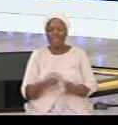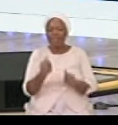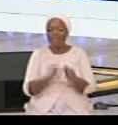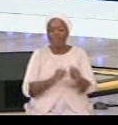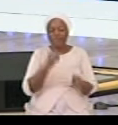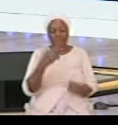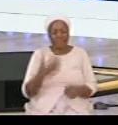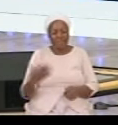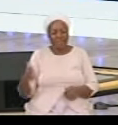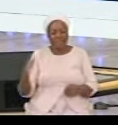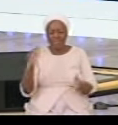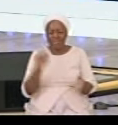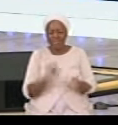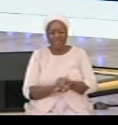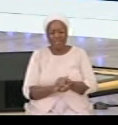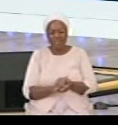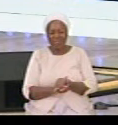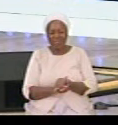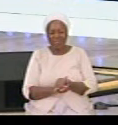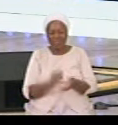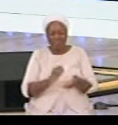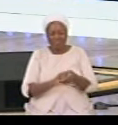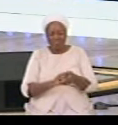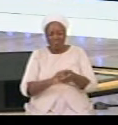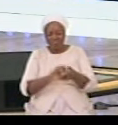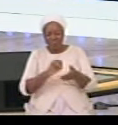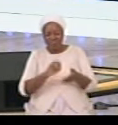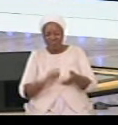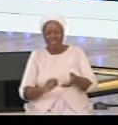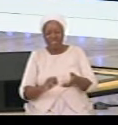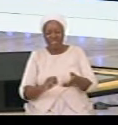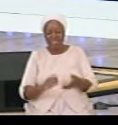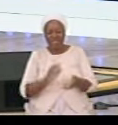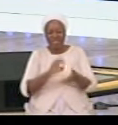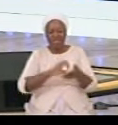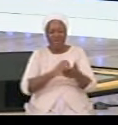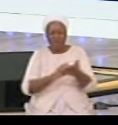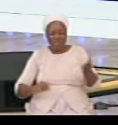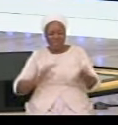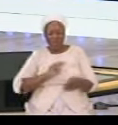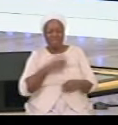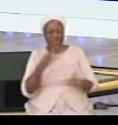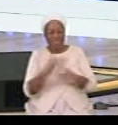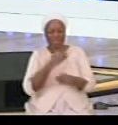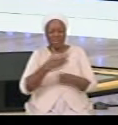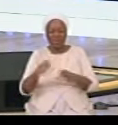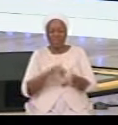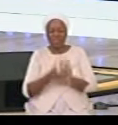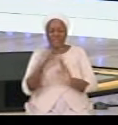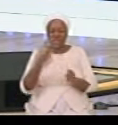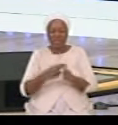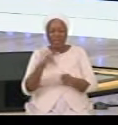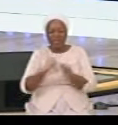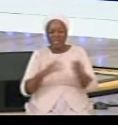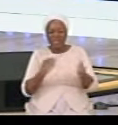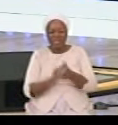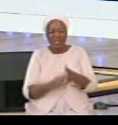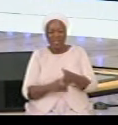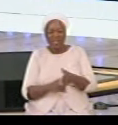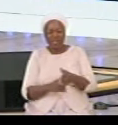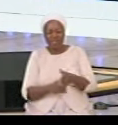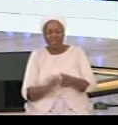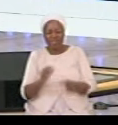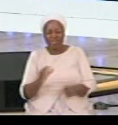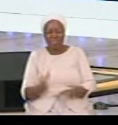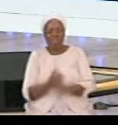Everything that downgrades is taken away. Everything that upgrades is brought